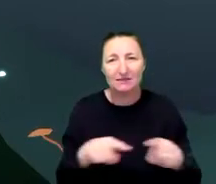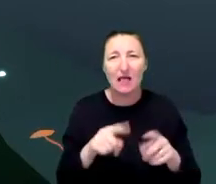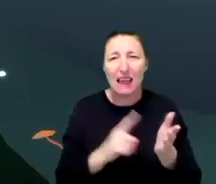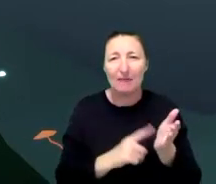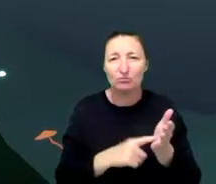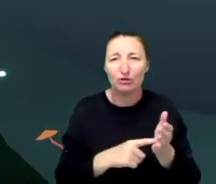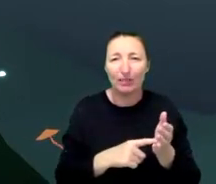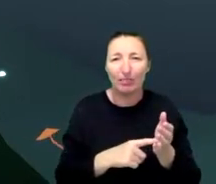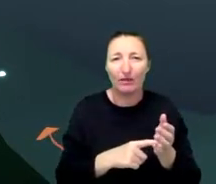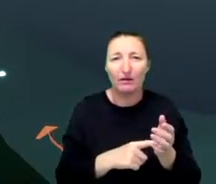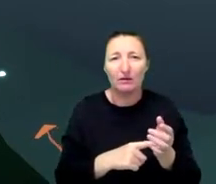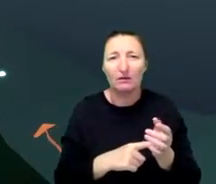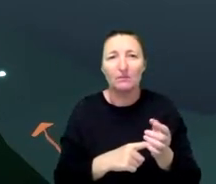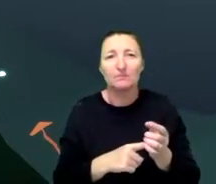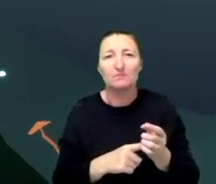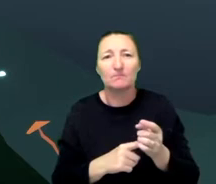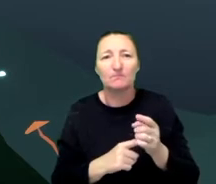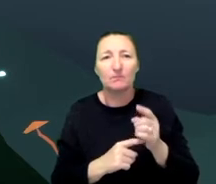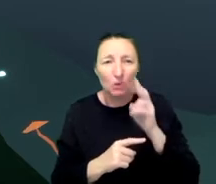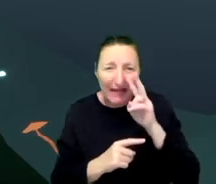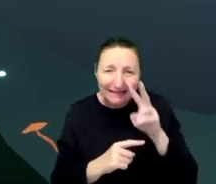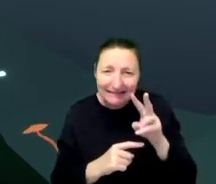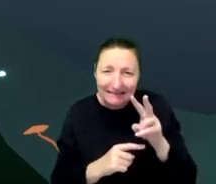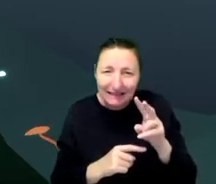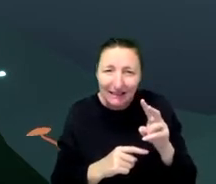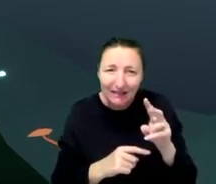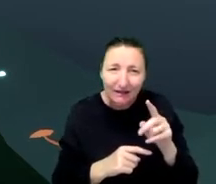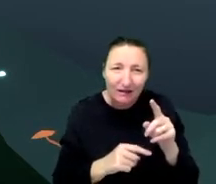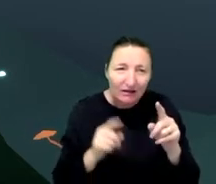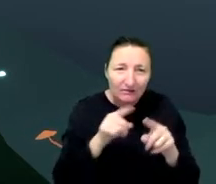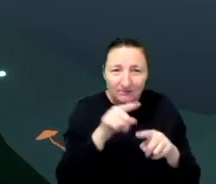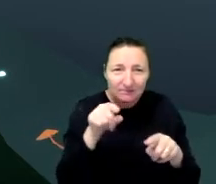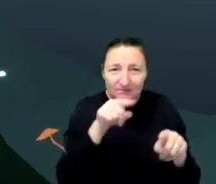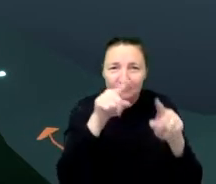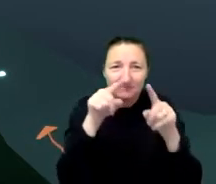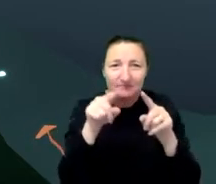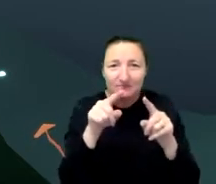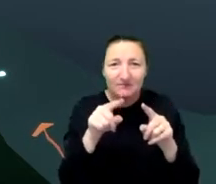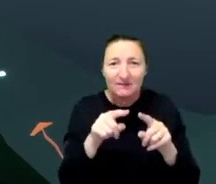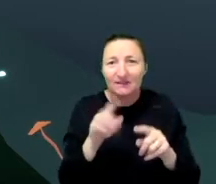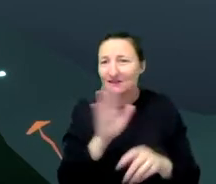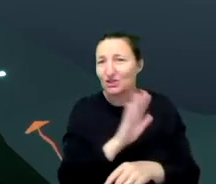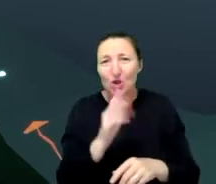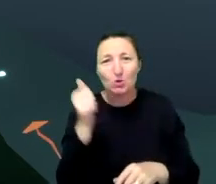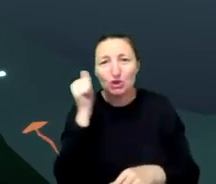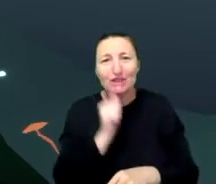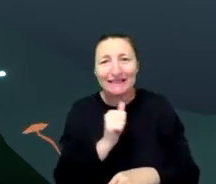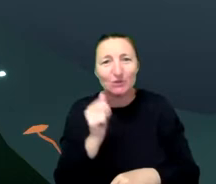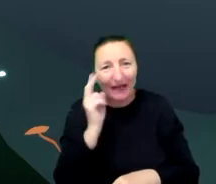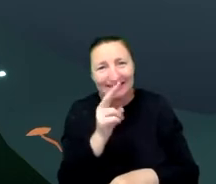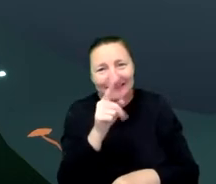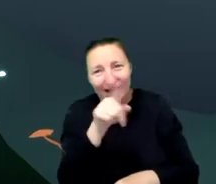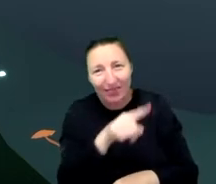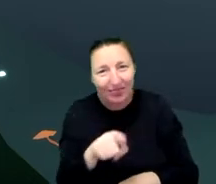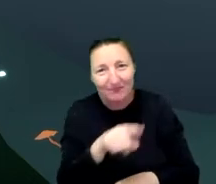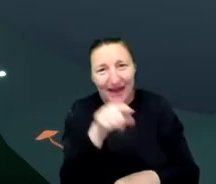don't think is cheating, but maybe we're a little bit, yeah, I don't know where we are. Uh-oh. Here. Oh, don't look away. This is the god view.